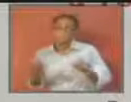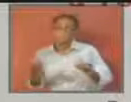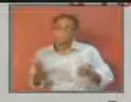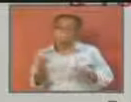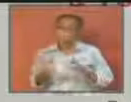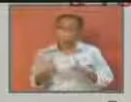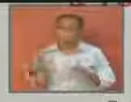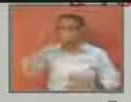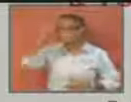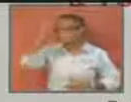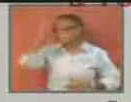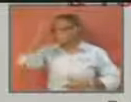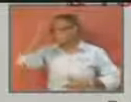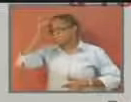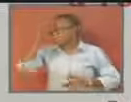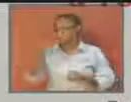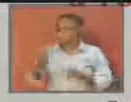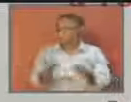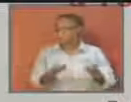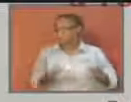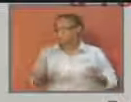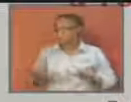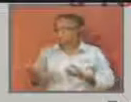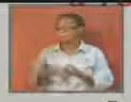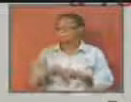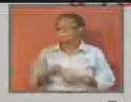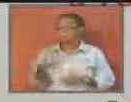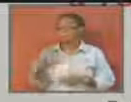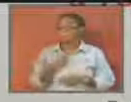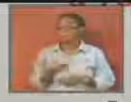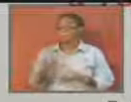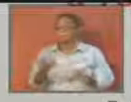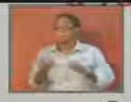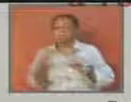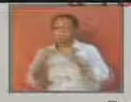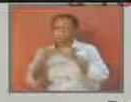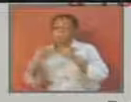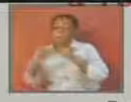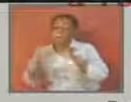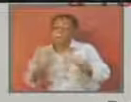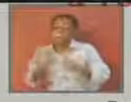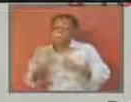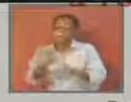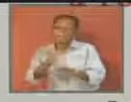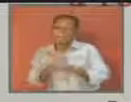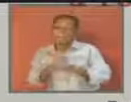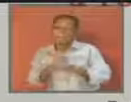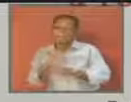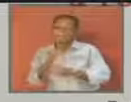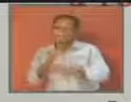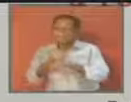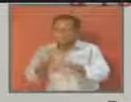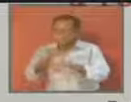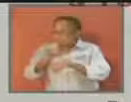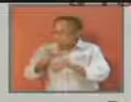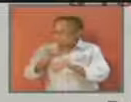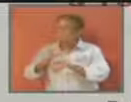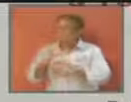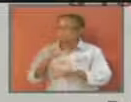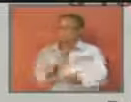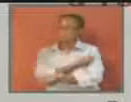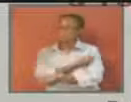of the people in the country to be vaccinated with both doses at an earlier point in time. It gives us the benefit of protection,